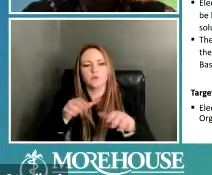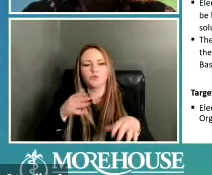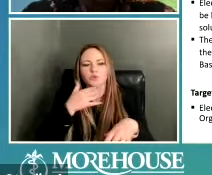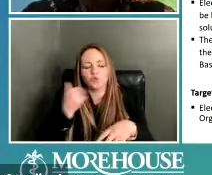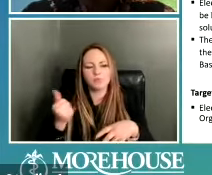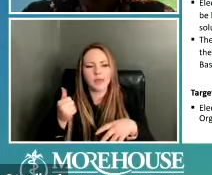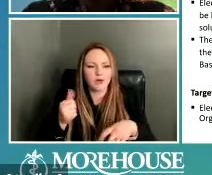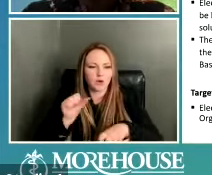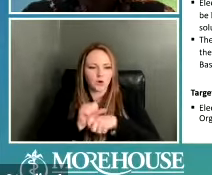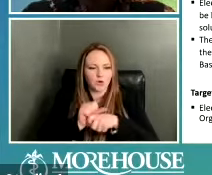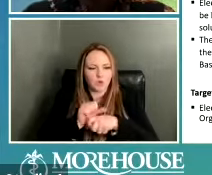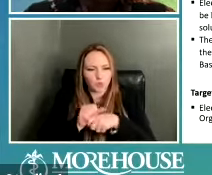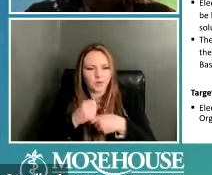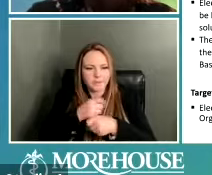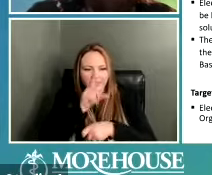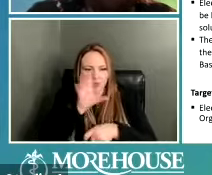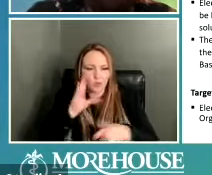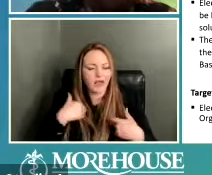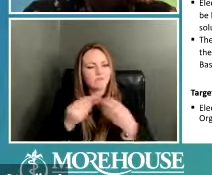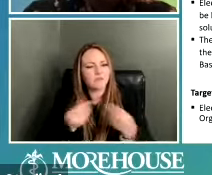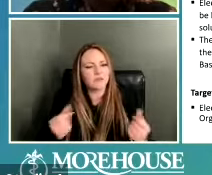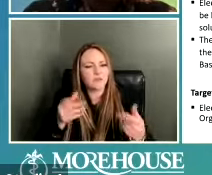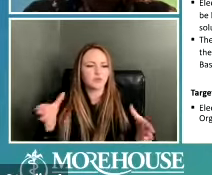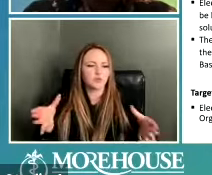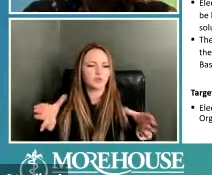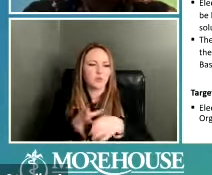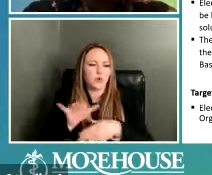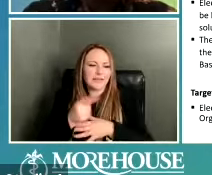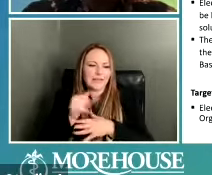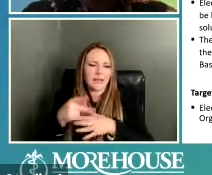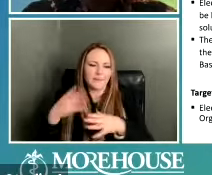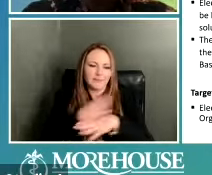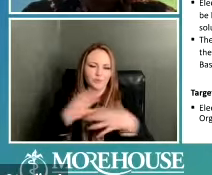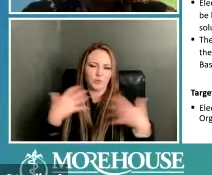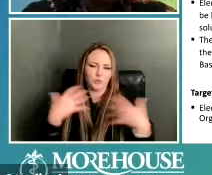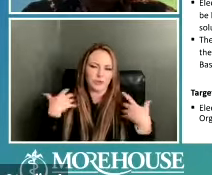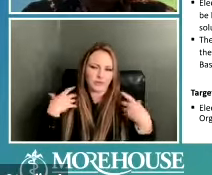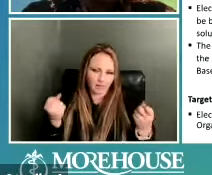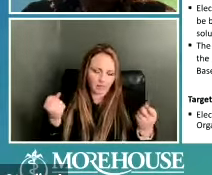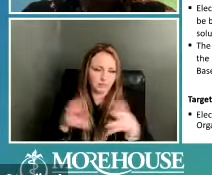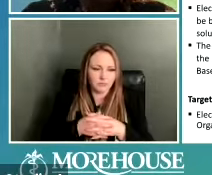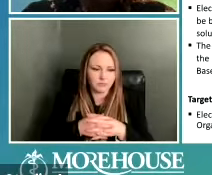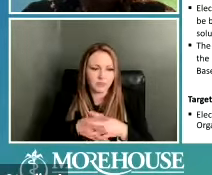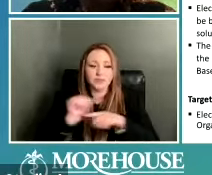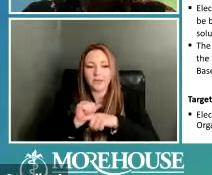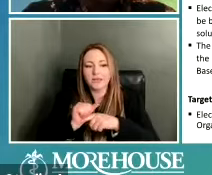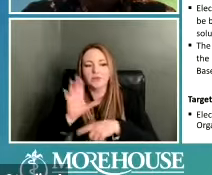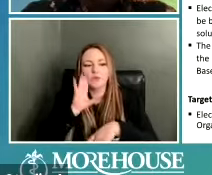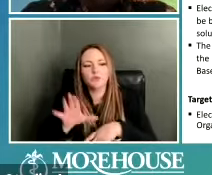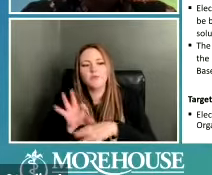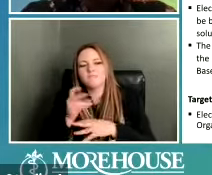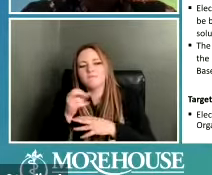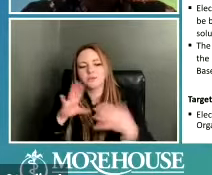and implement actionable solutions to close the health gap. The training fosters community partnerships between the participants,